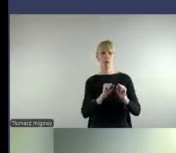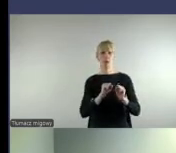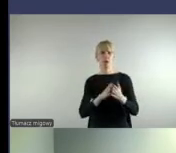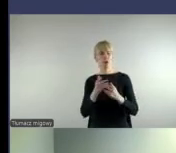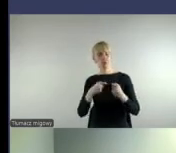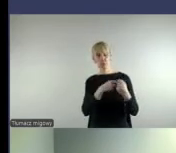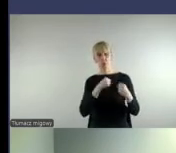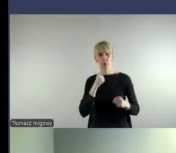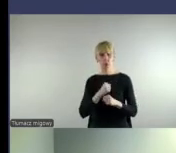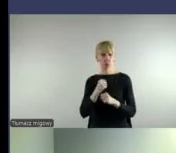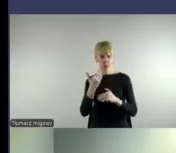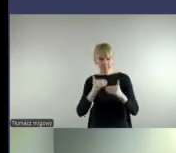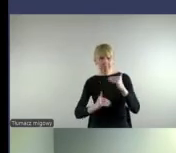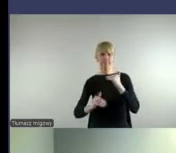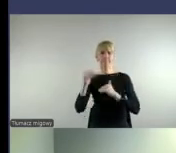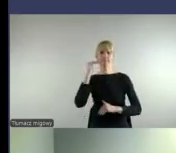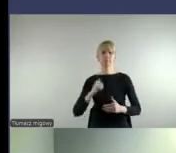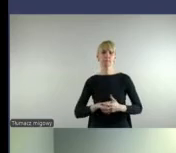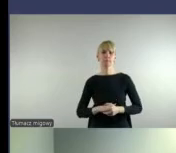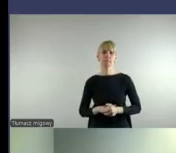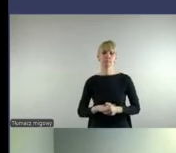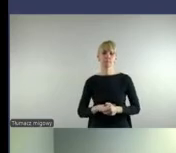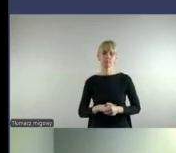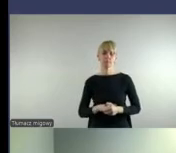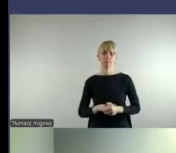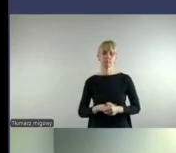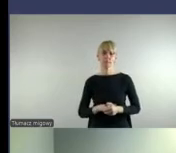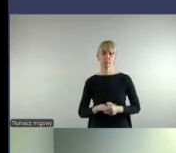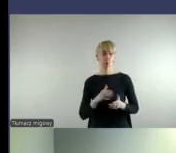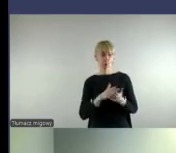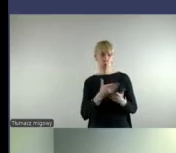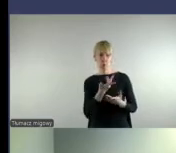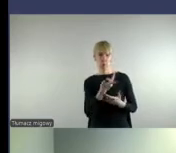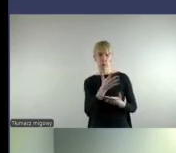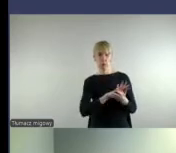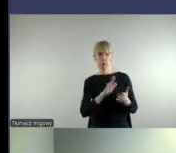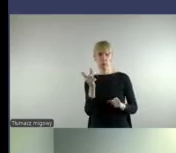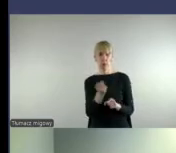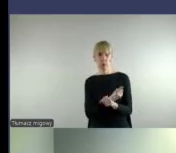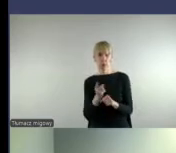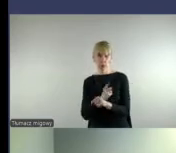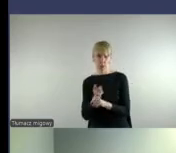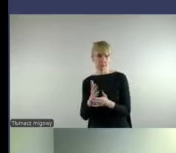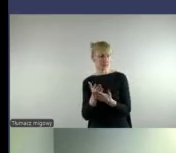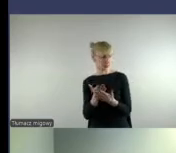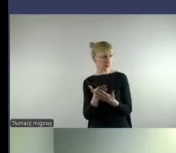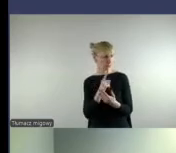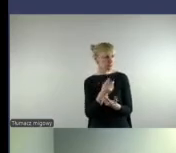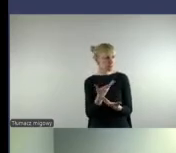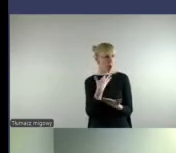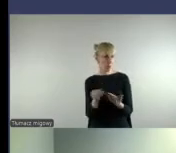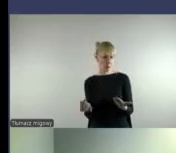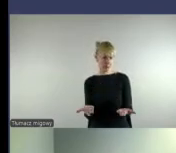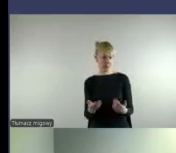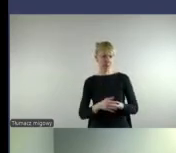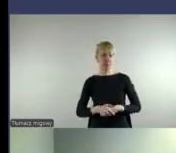risk landscape with climate change and the increase in extreme weather. We have, as mentioned, geopolitical